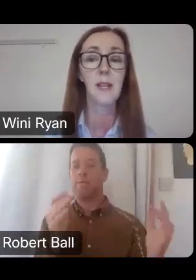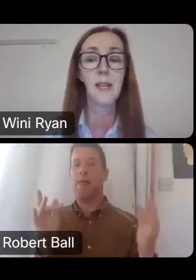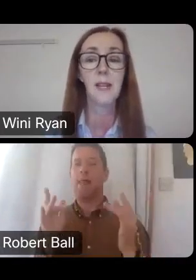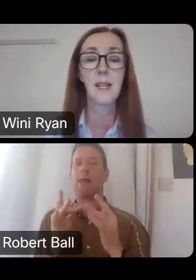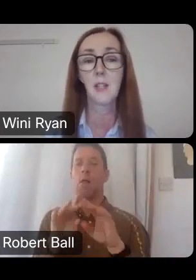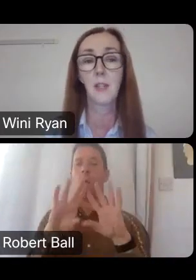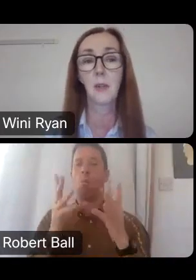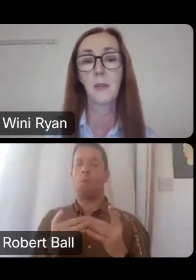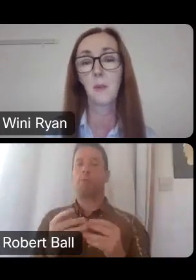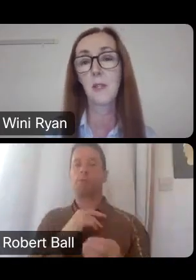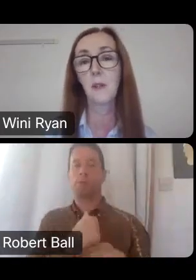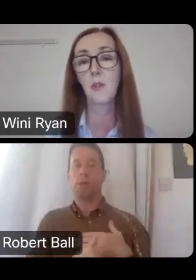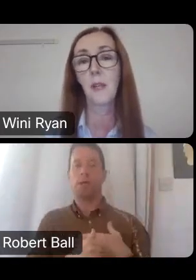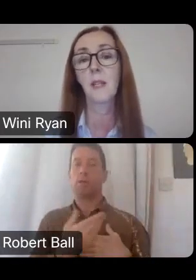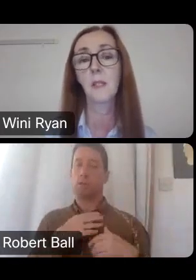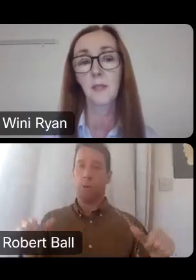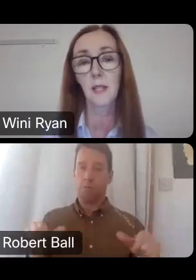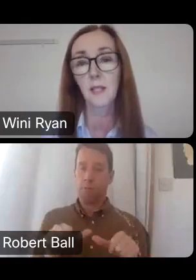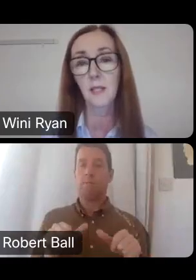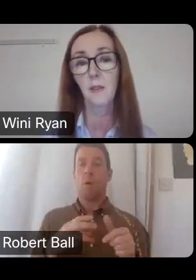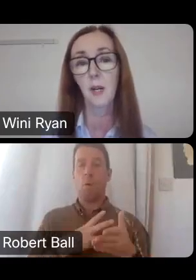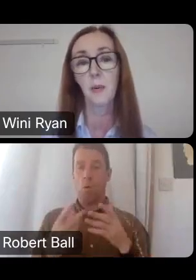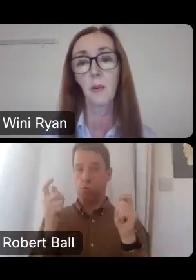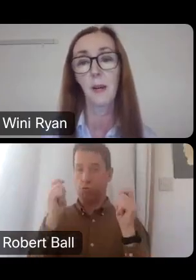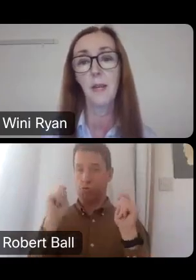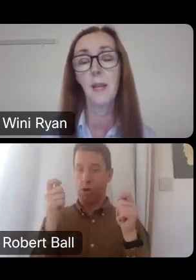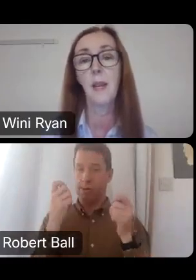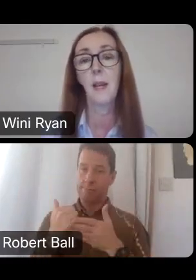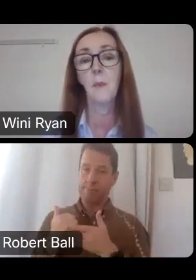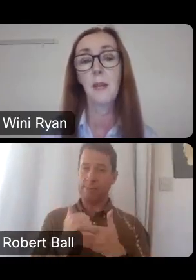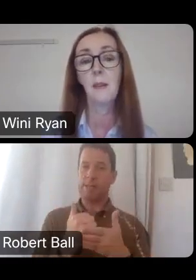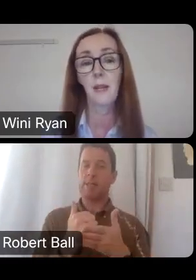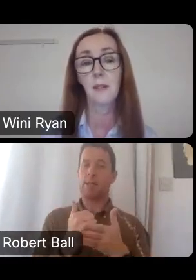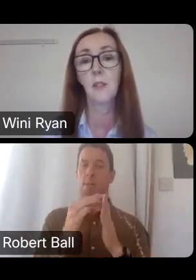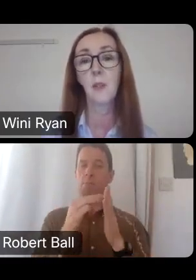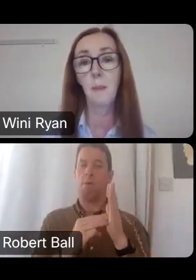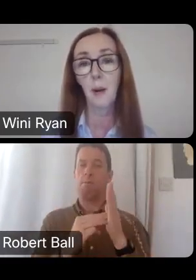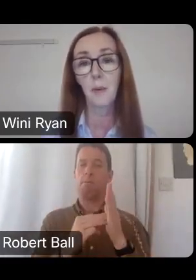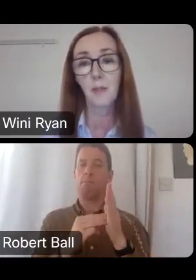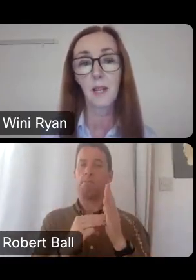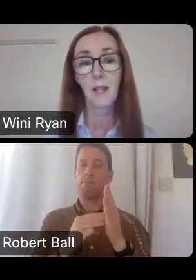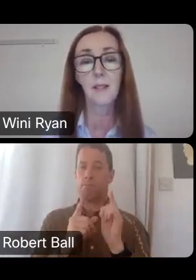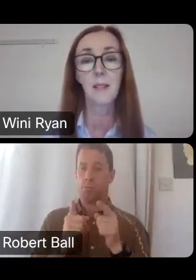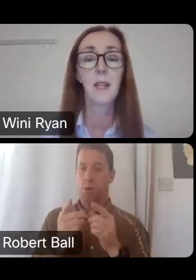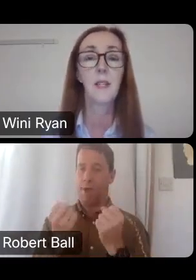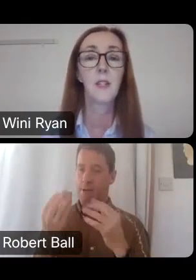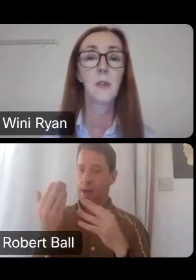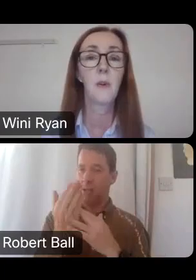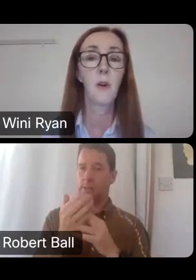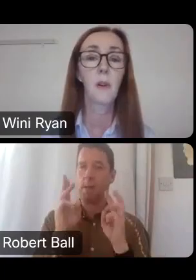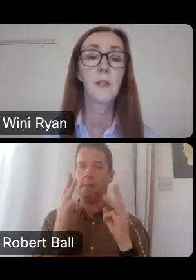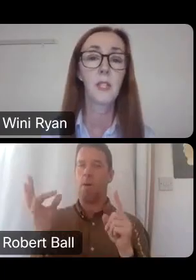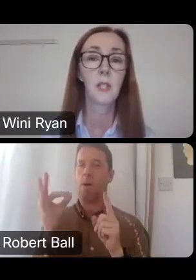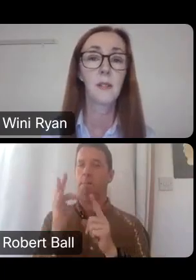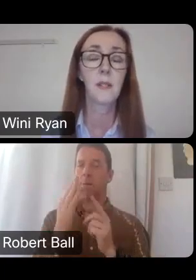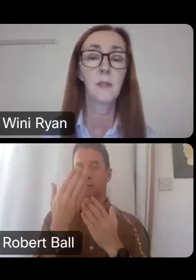briefly to let you know that when you train as a facilitator in our program, we give you access to the PowerPoint slides, to